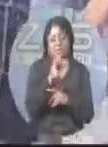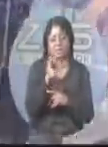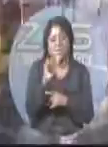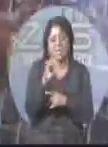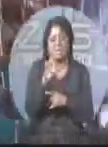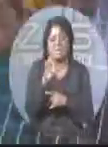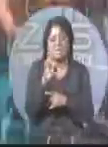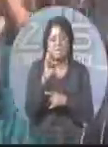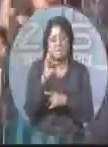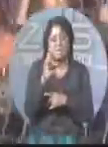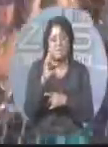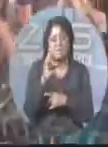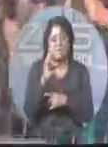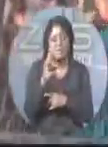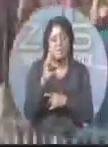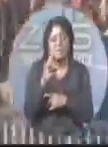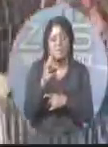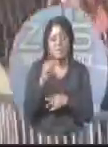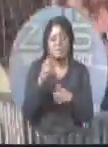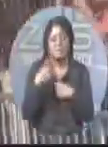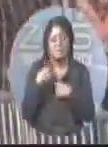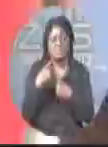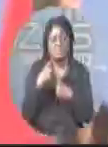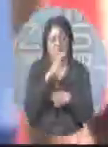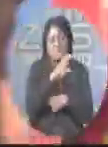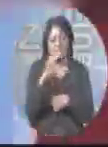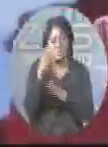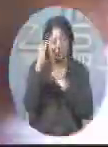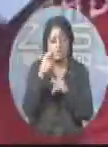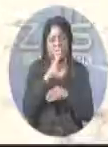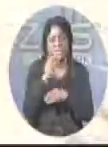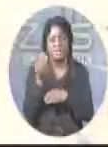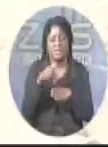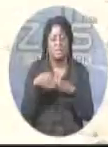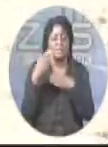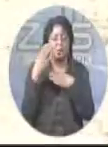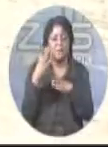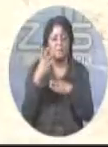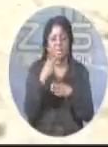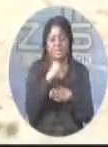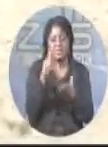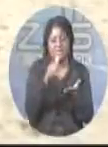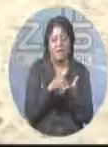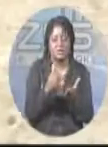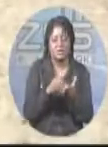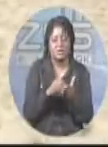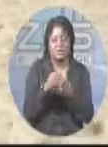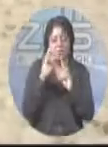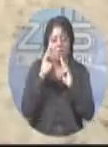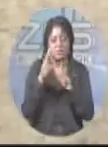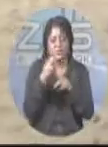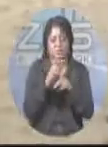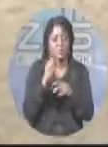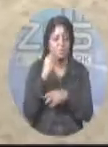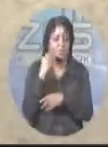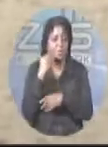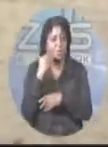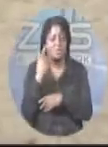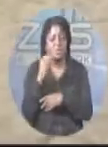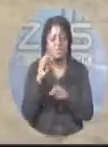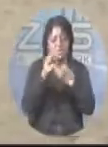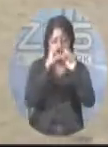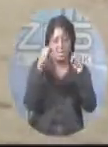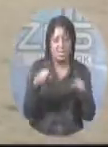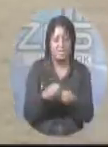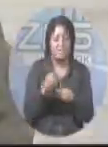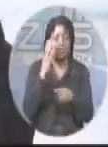Soccer Facility. Since hundreds are expected to be in the Bahamas for the matches and thousands watching from home, the state-of-the-art stadium